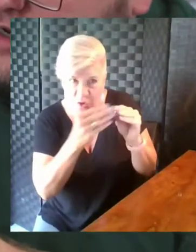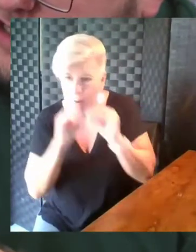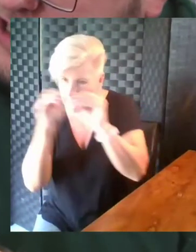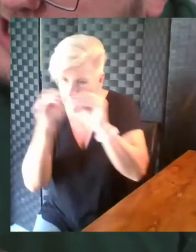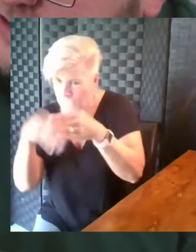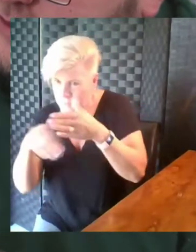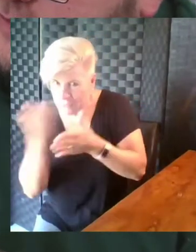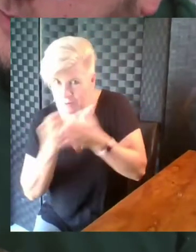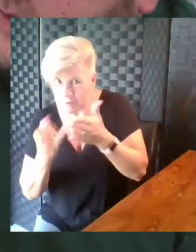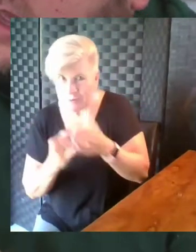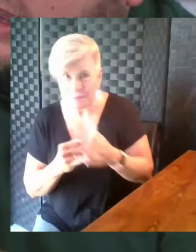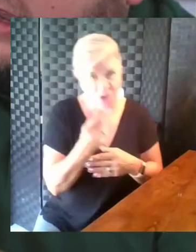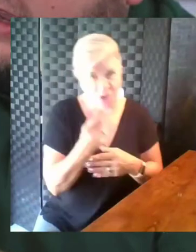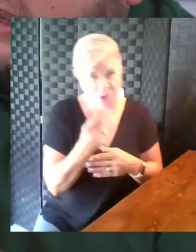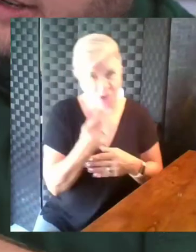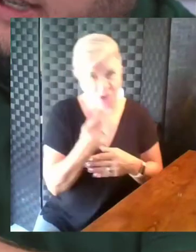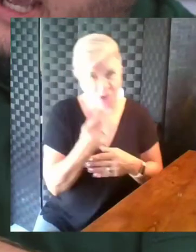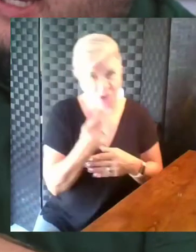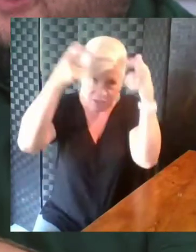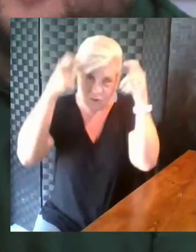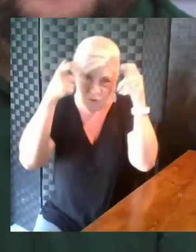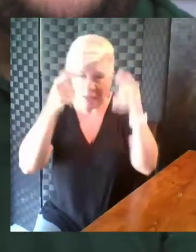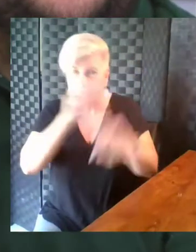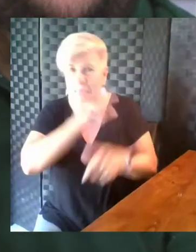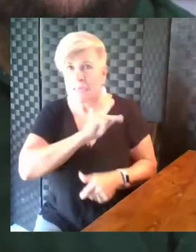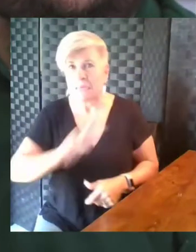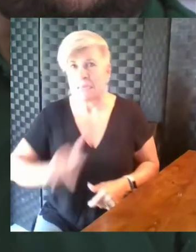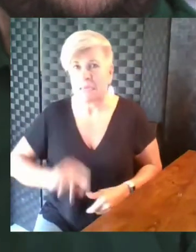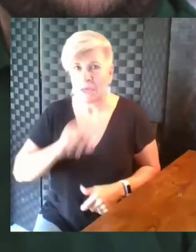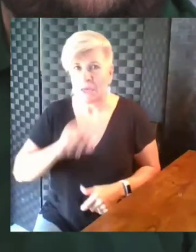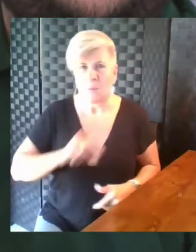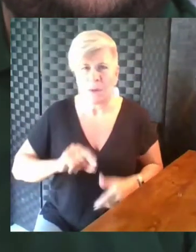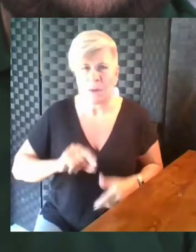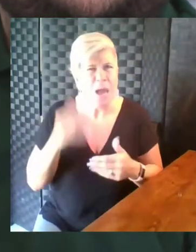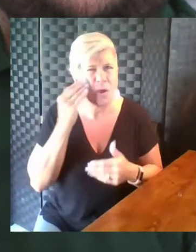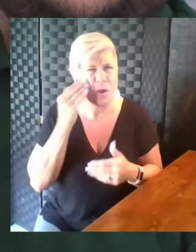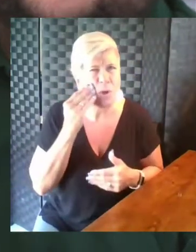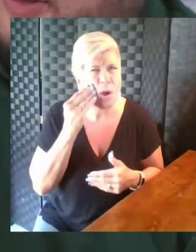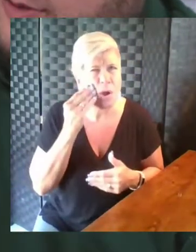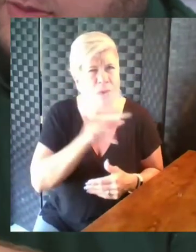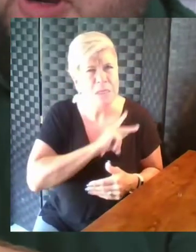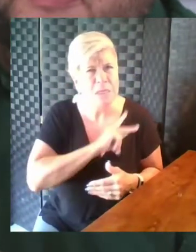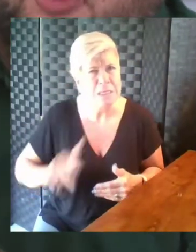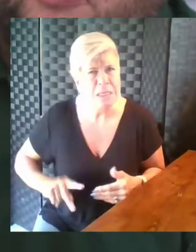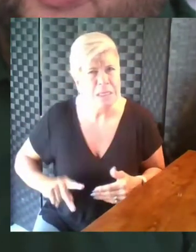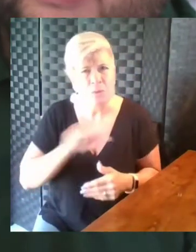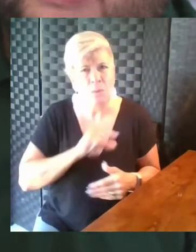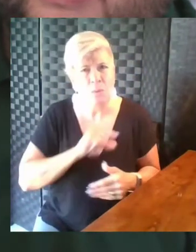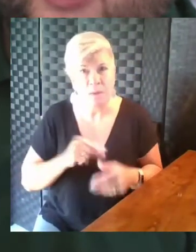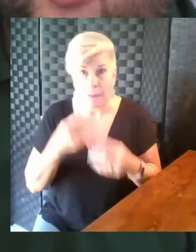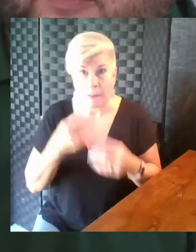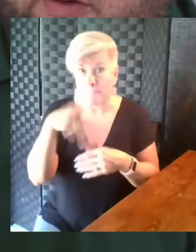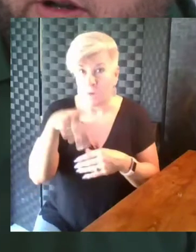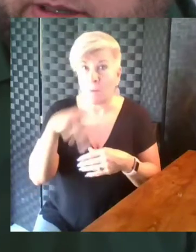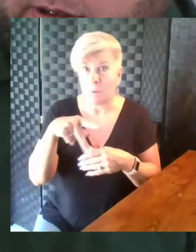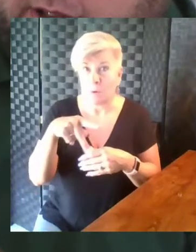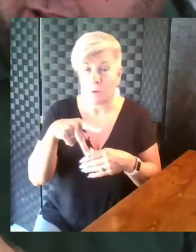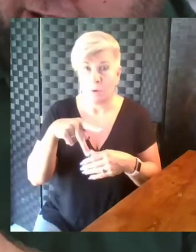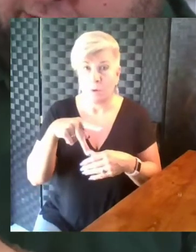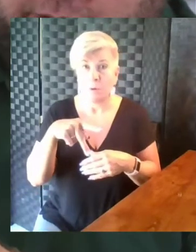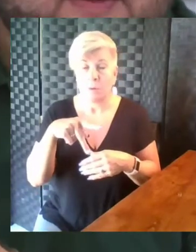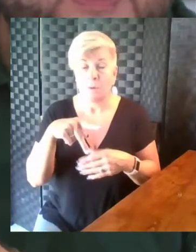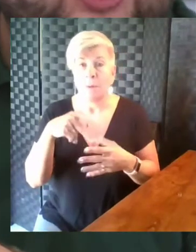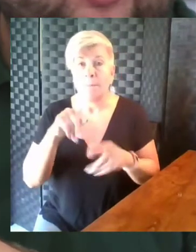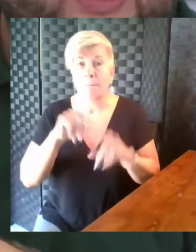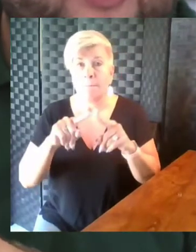the dog in the castle, and here's the king and queen. And how do you know they're the king and queen? Well, I put them in purple because that's the color of royalty, but